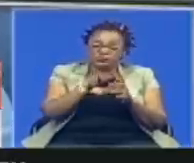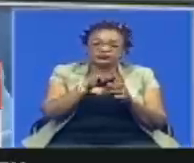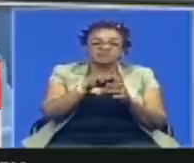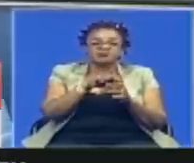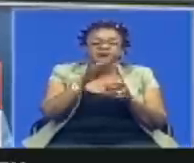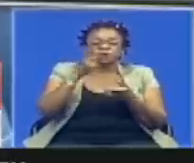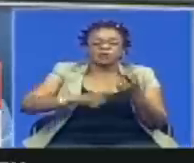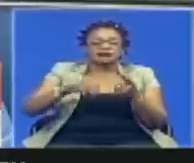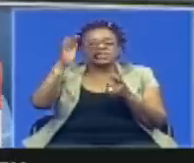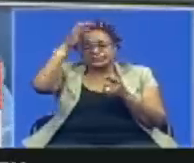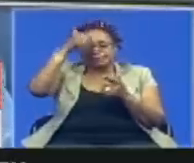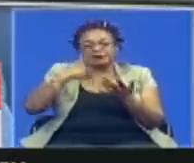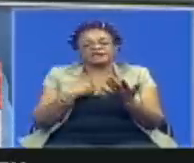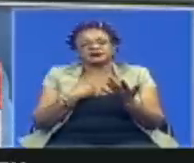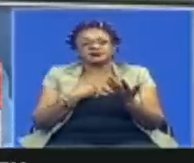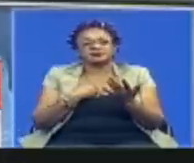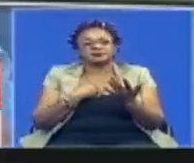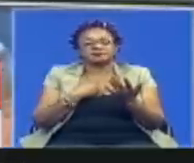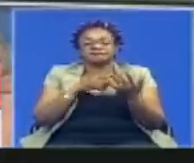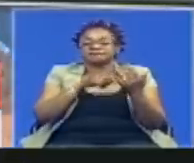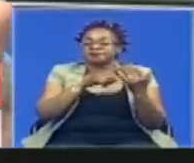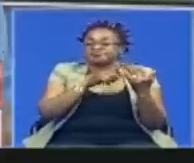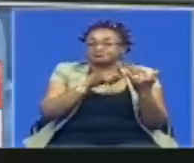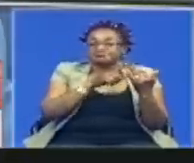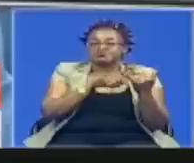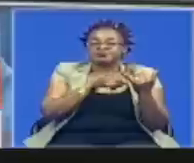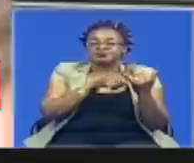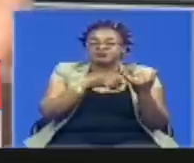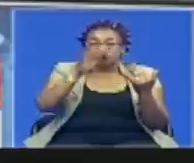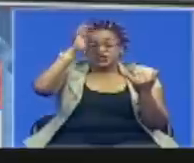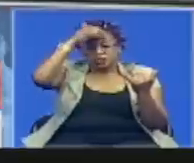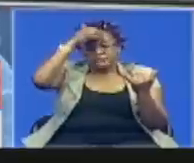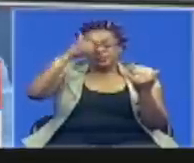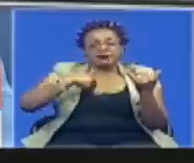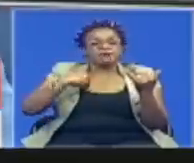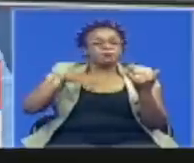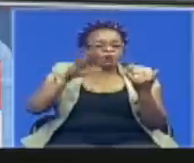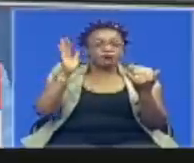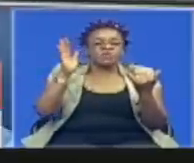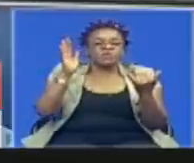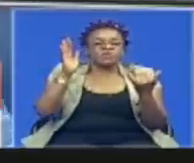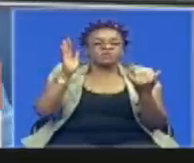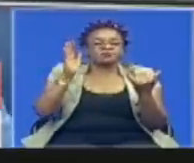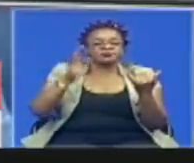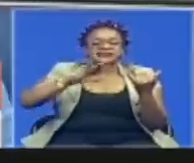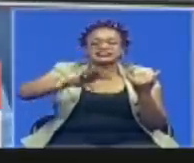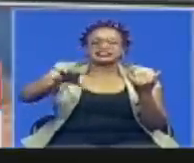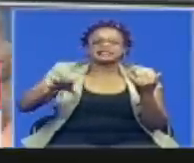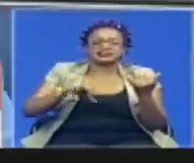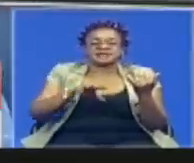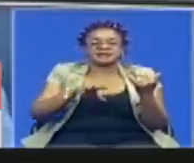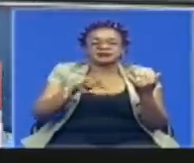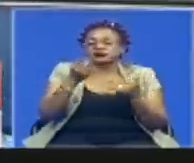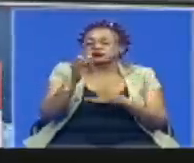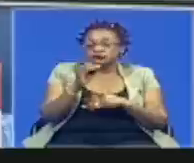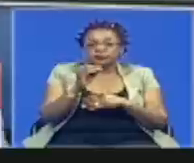Donald Trump has. Two, Donald Trump had more states than Donald. So their